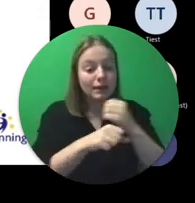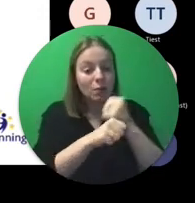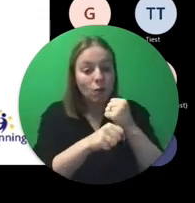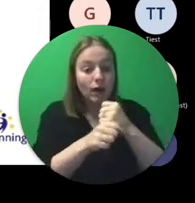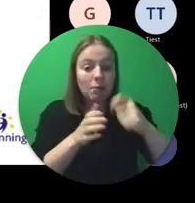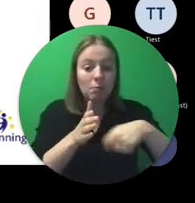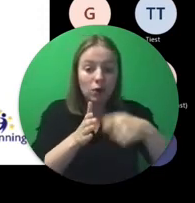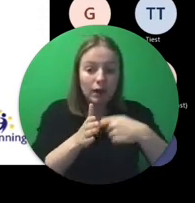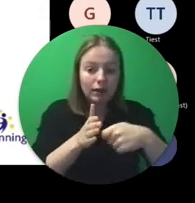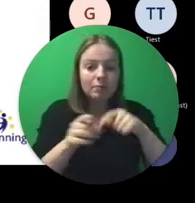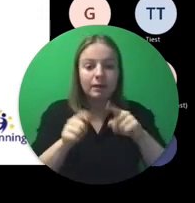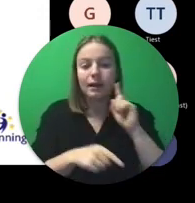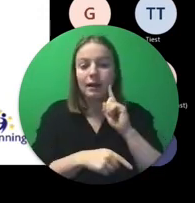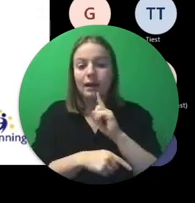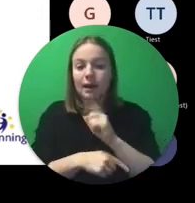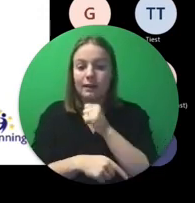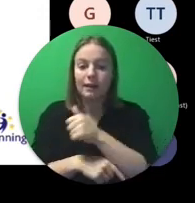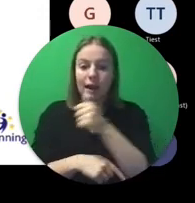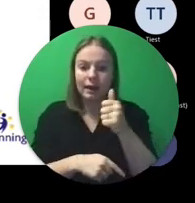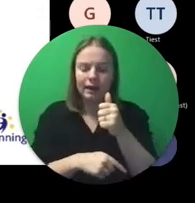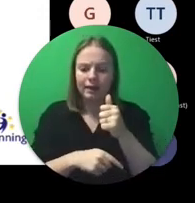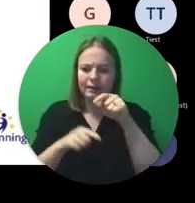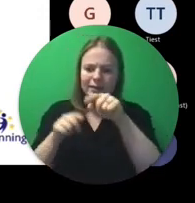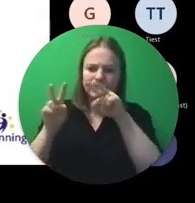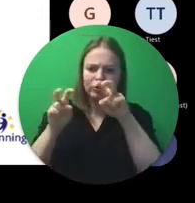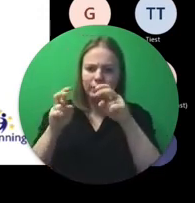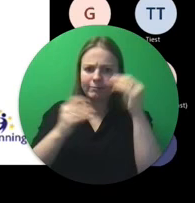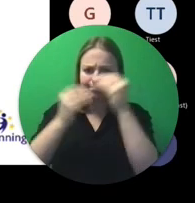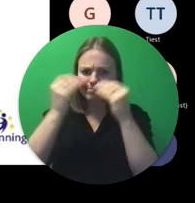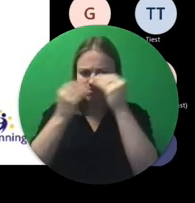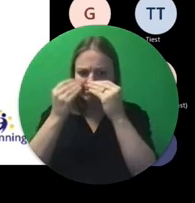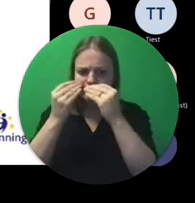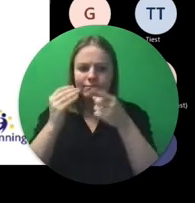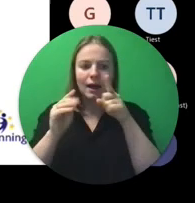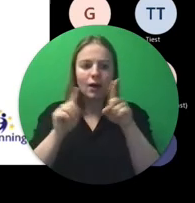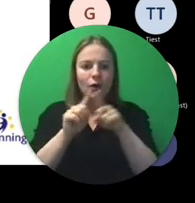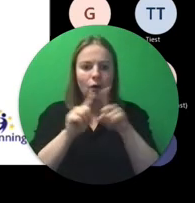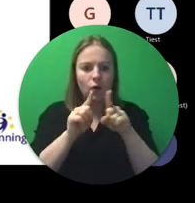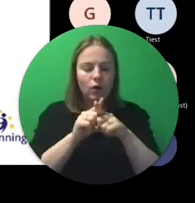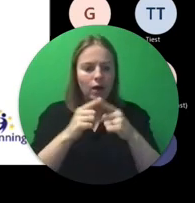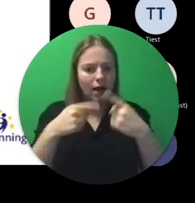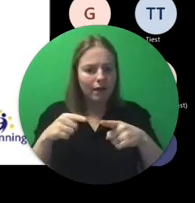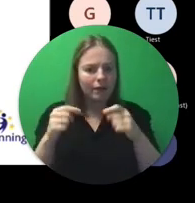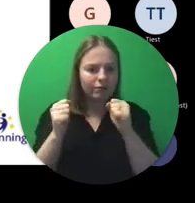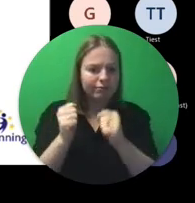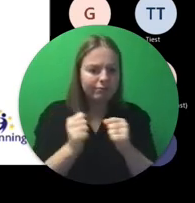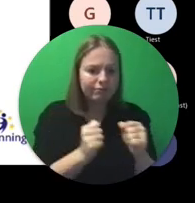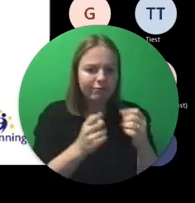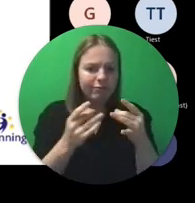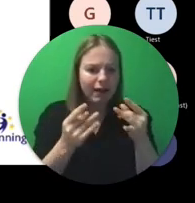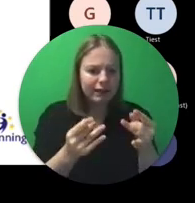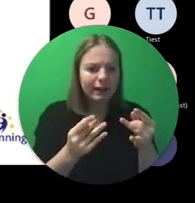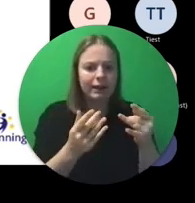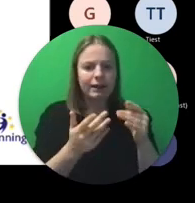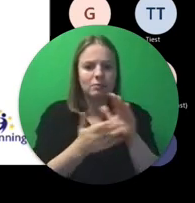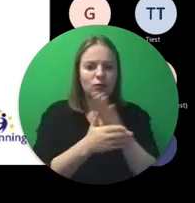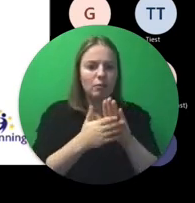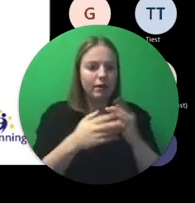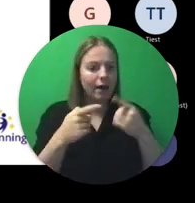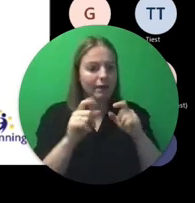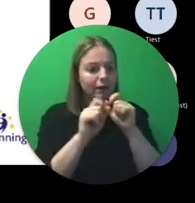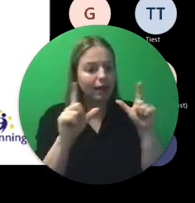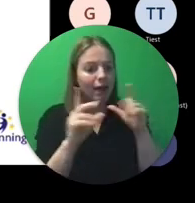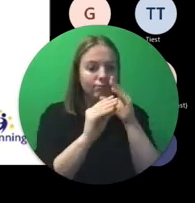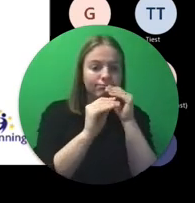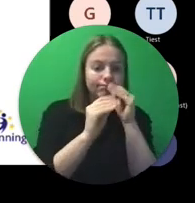your pupils will learn not only about the subject they are studying, but they will also develop key competences, such as speaking your foreign language,